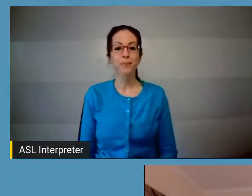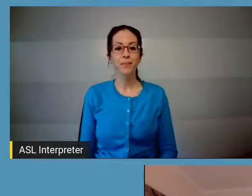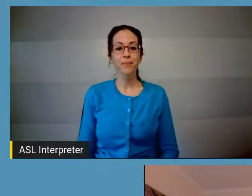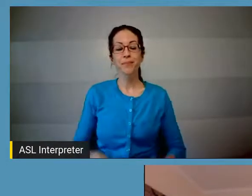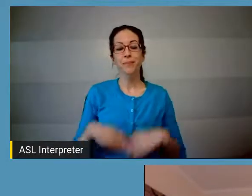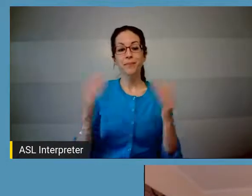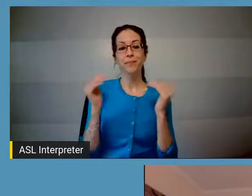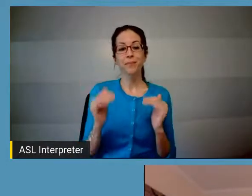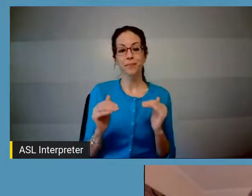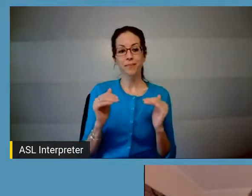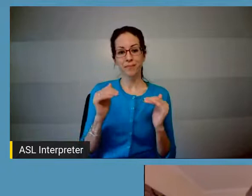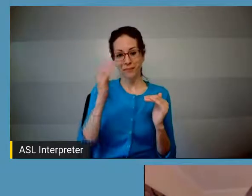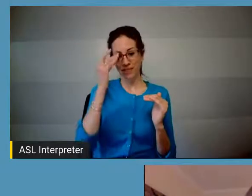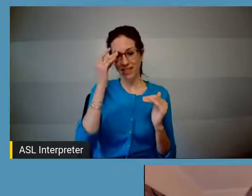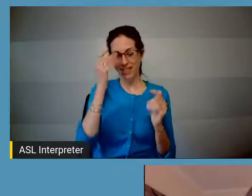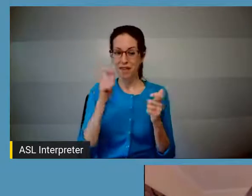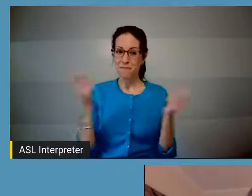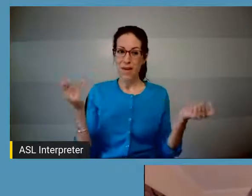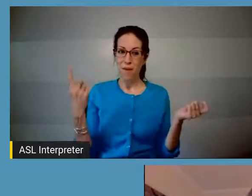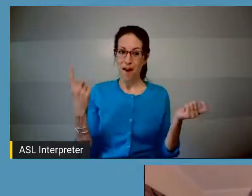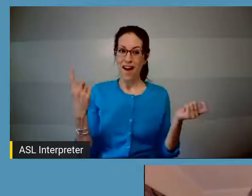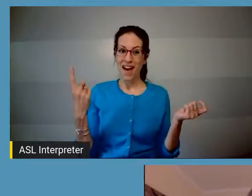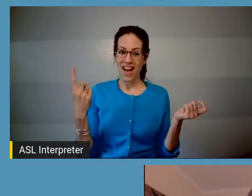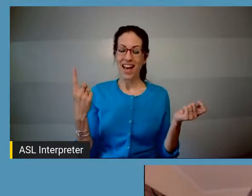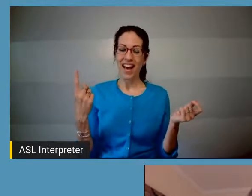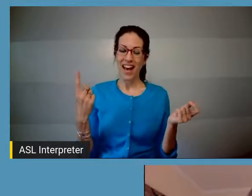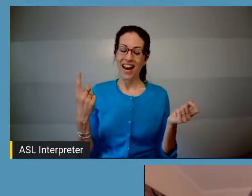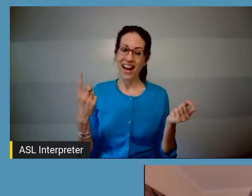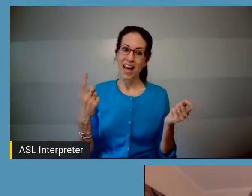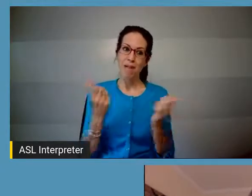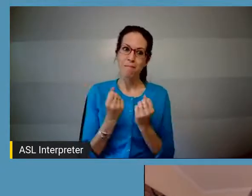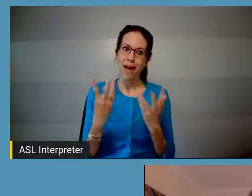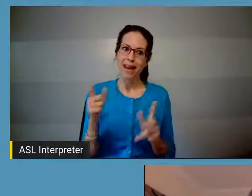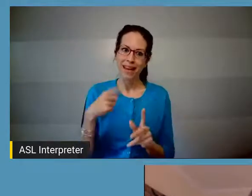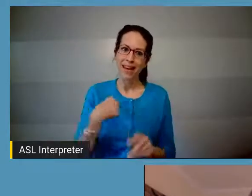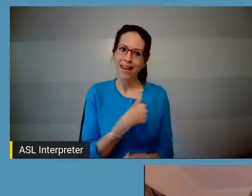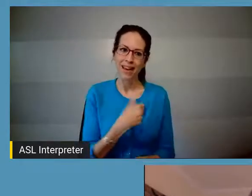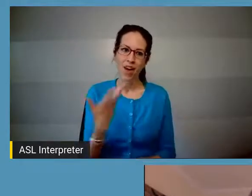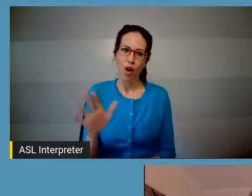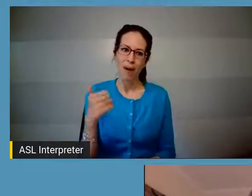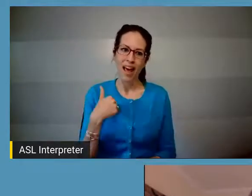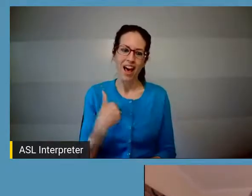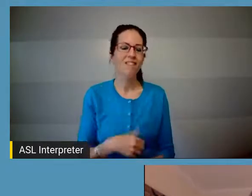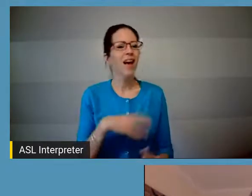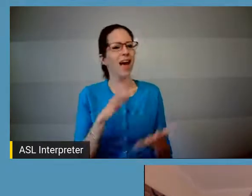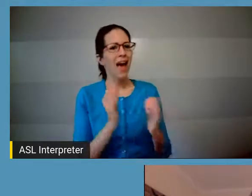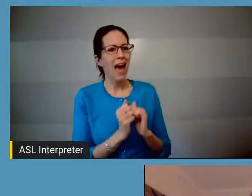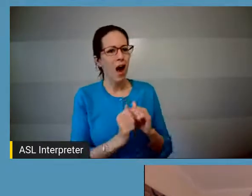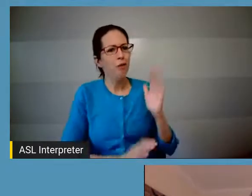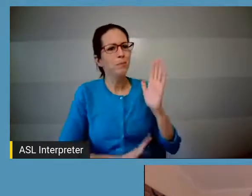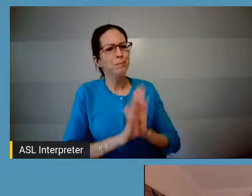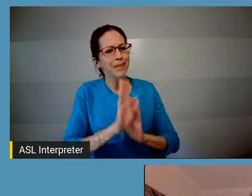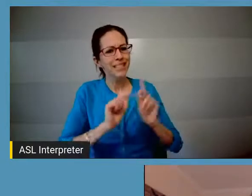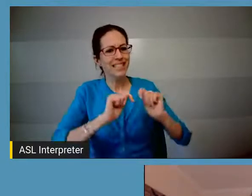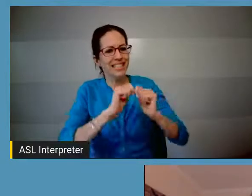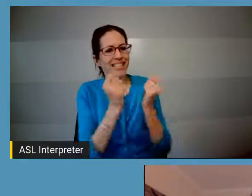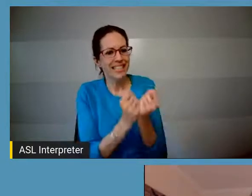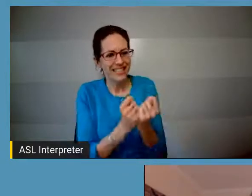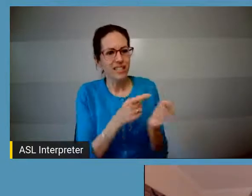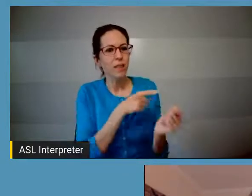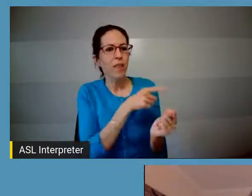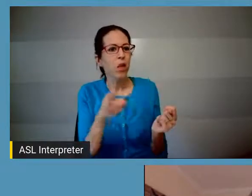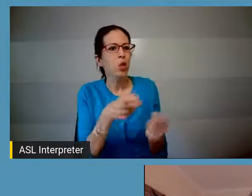Next question is kind of a big one, and I'm sure one that many of us have. How do you build a team that you trust